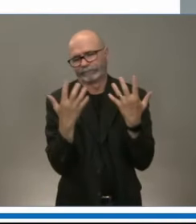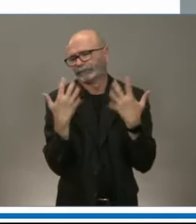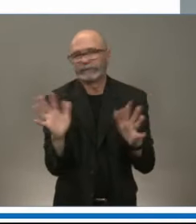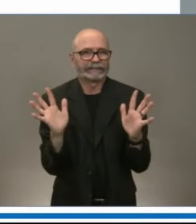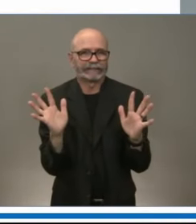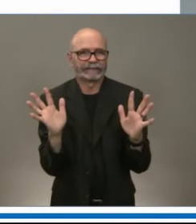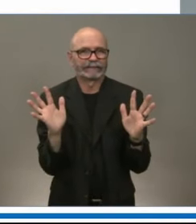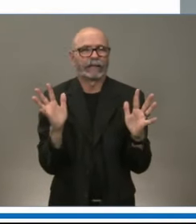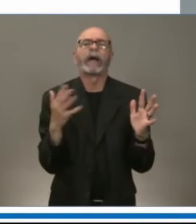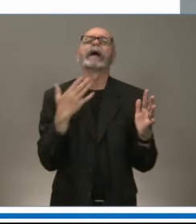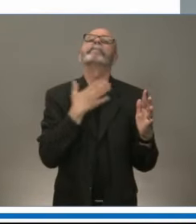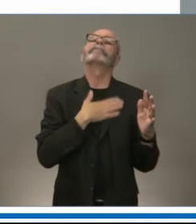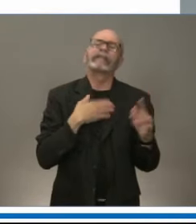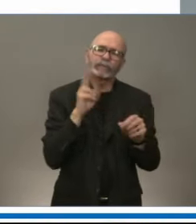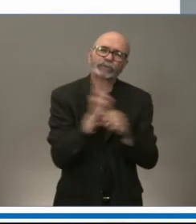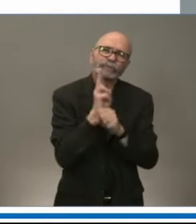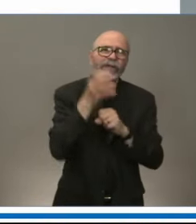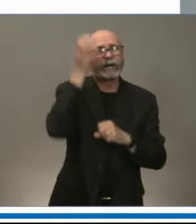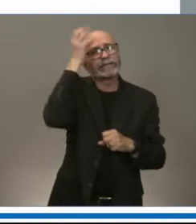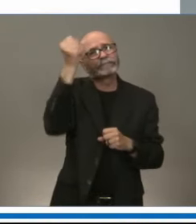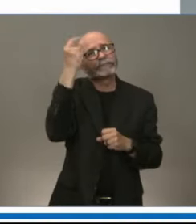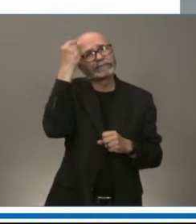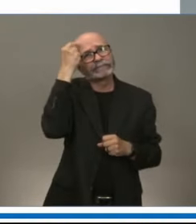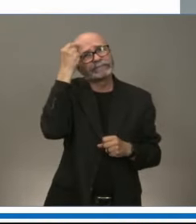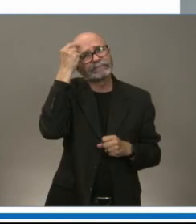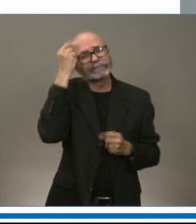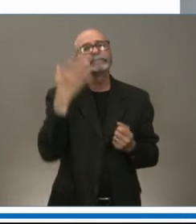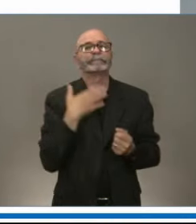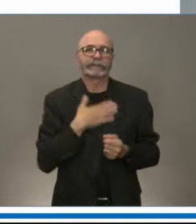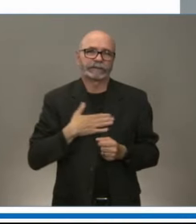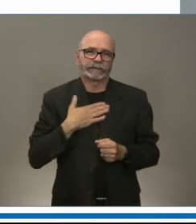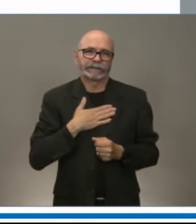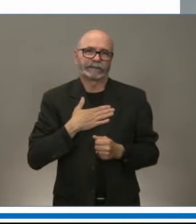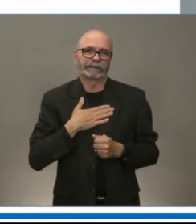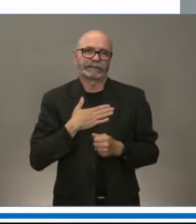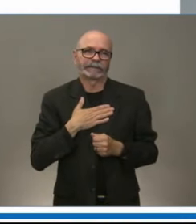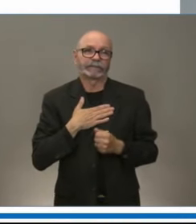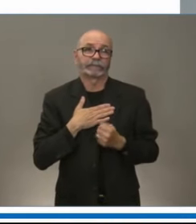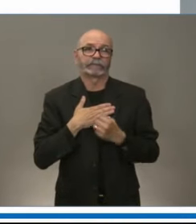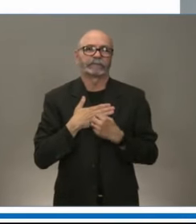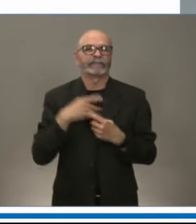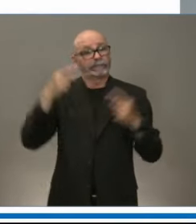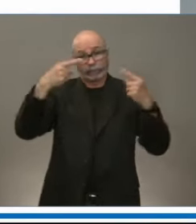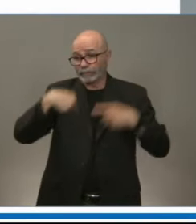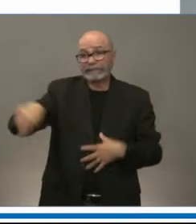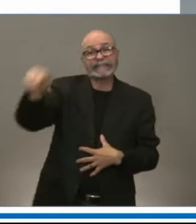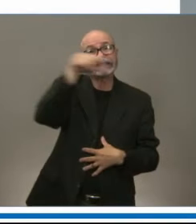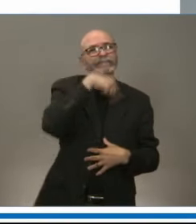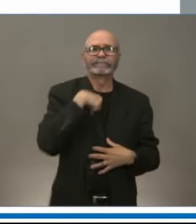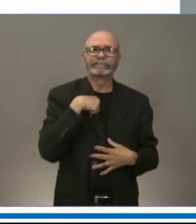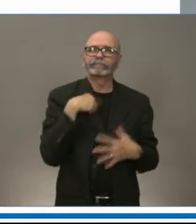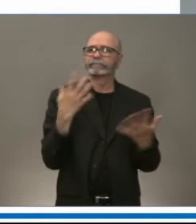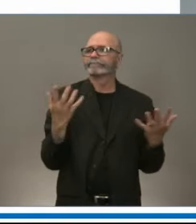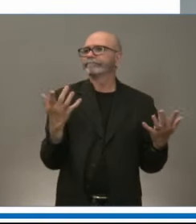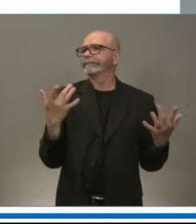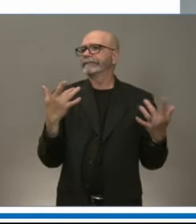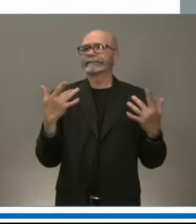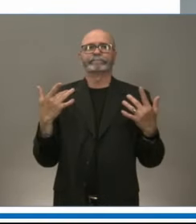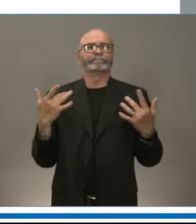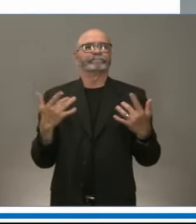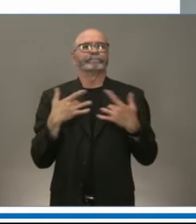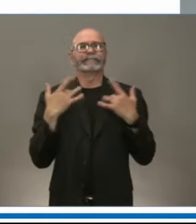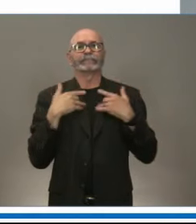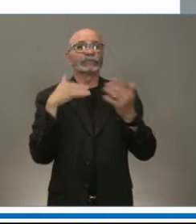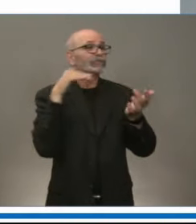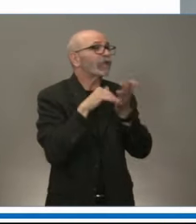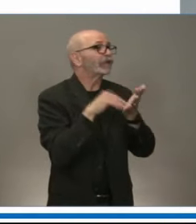are getting, when I say we, my communications colleagues in the Department of Health and Wellness, we're getting flooded with people's questions about, can I do